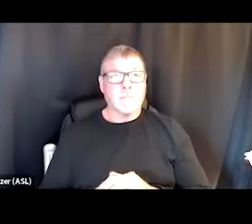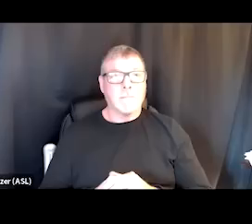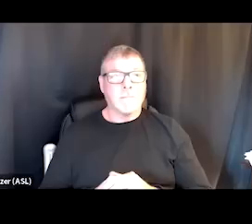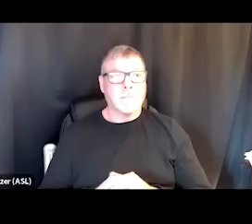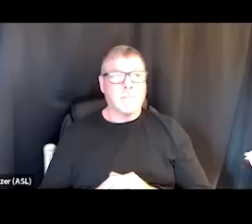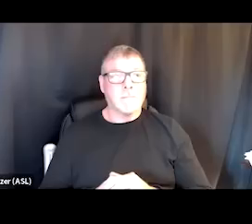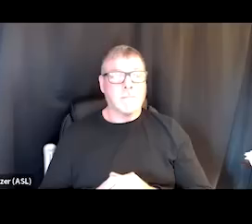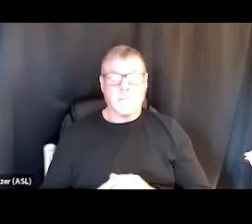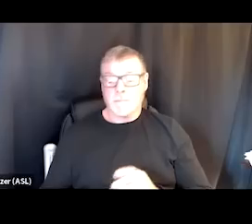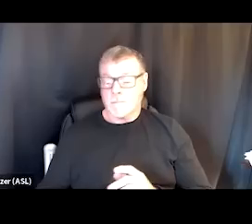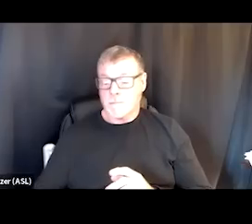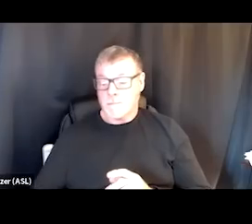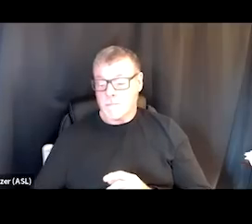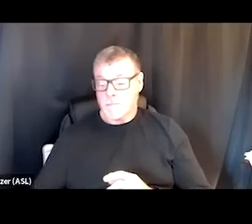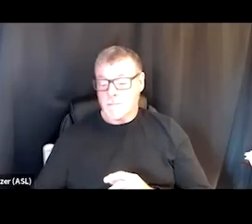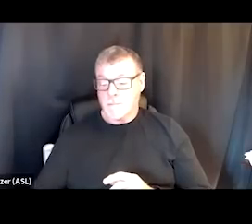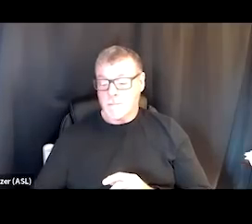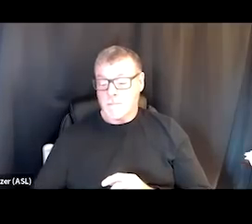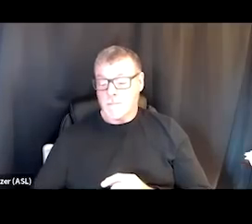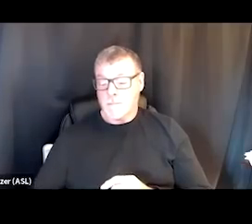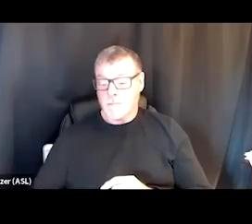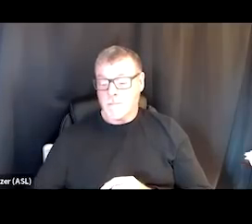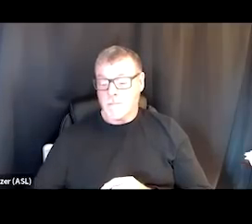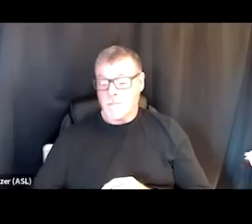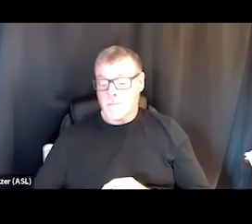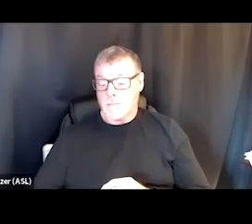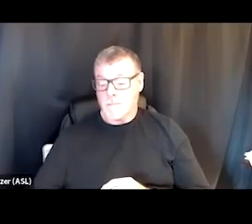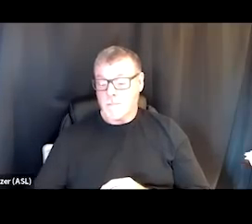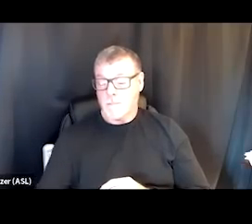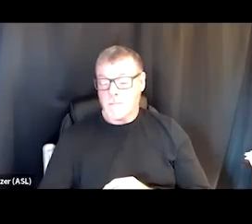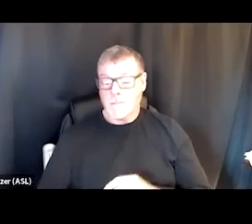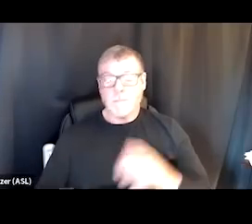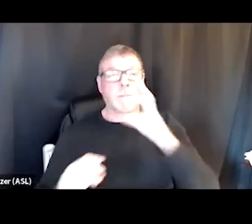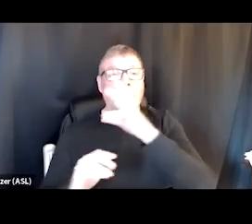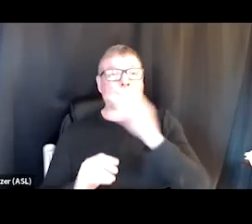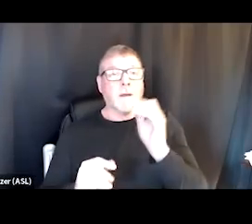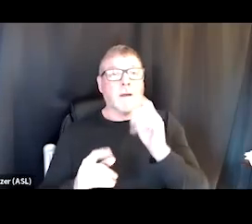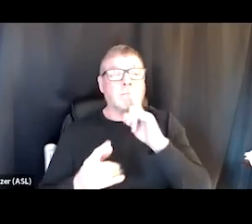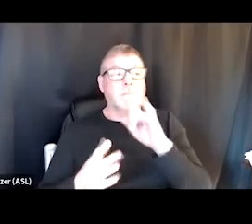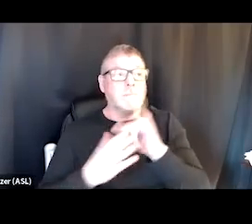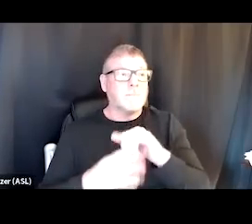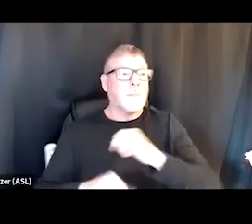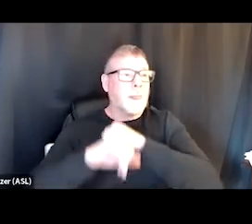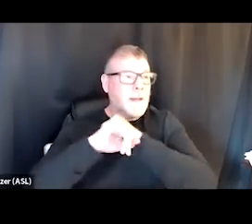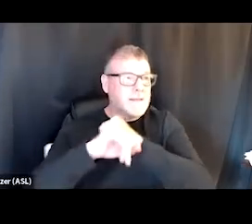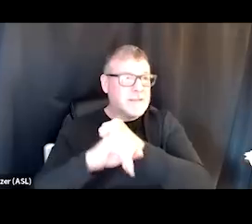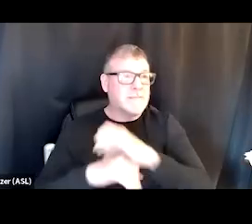Oh. And of course, approaching with humility and respect and avoiding causing defensiveness.